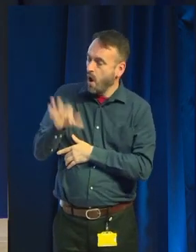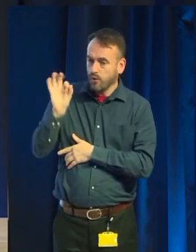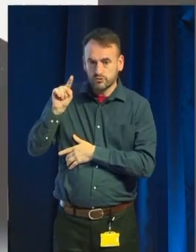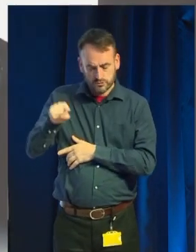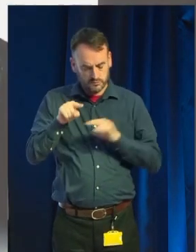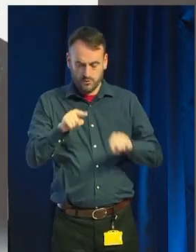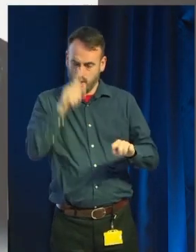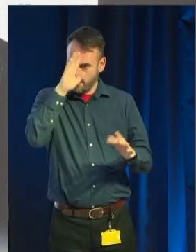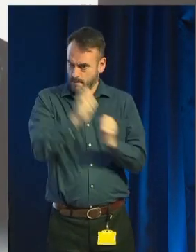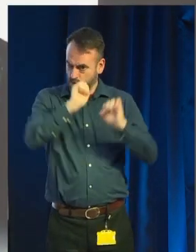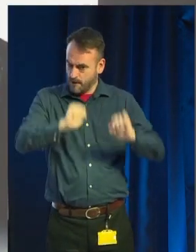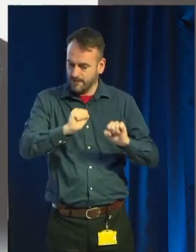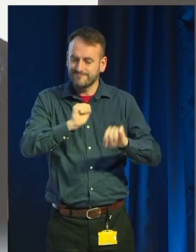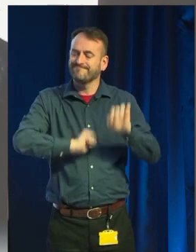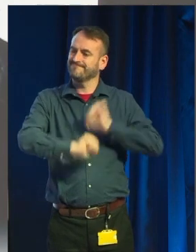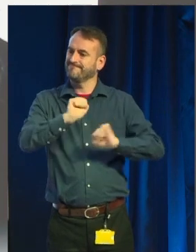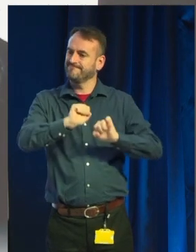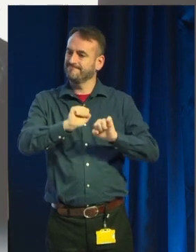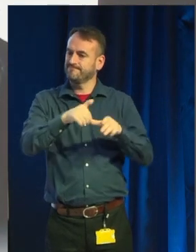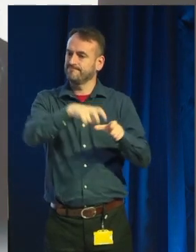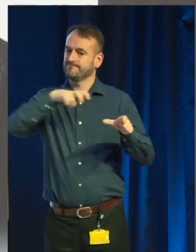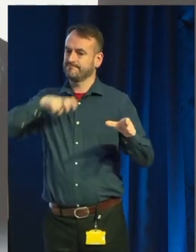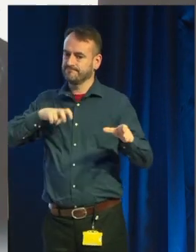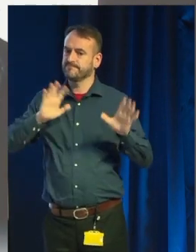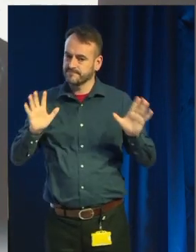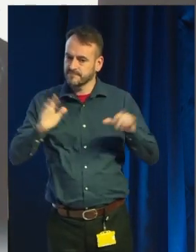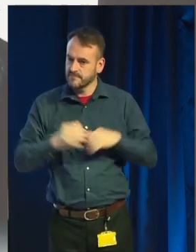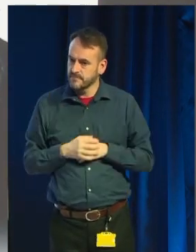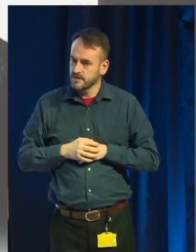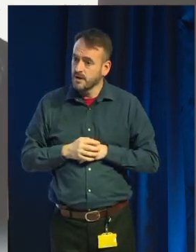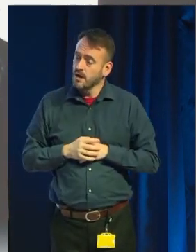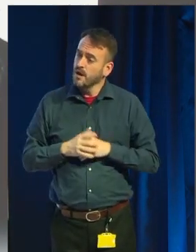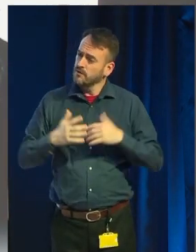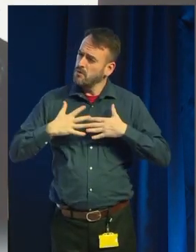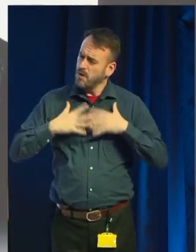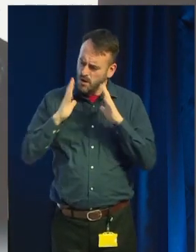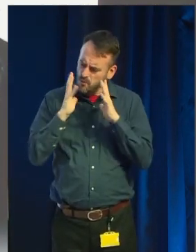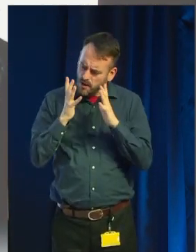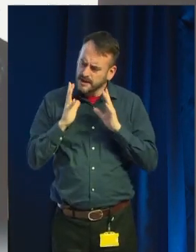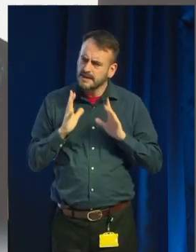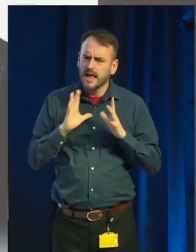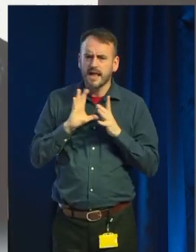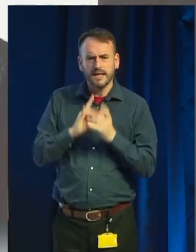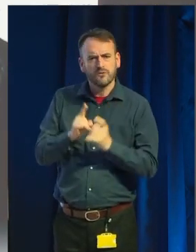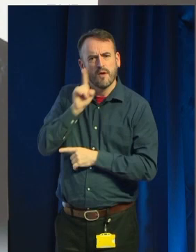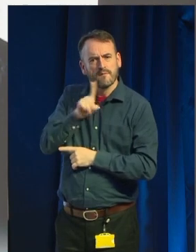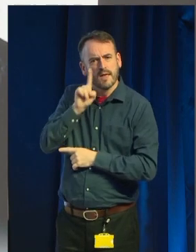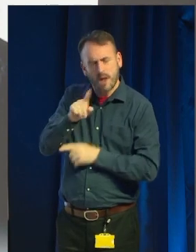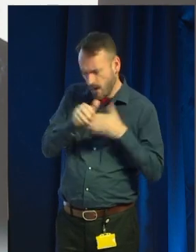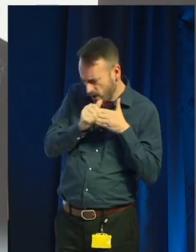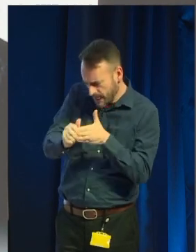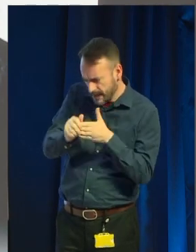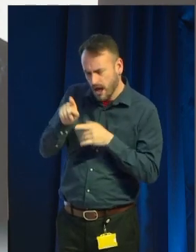So my concerns about the role given to the female protagonist influence the way that I established